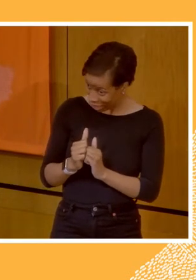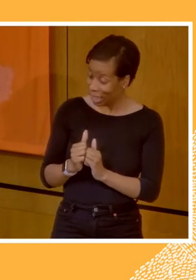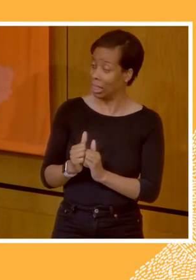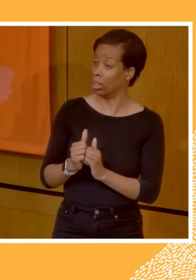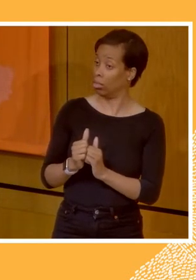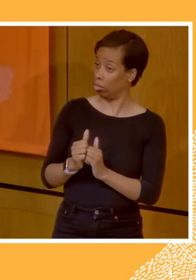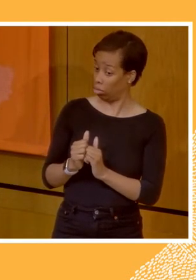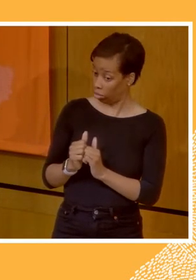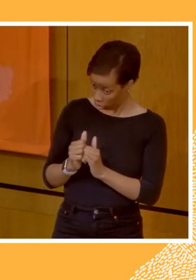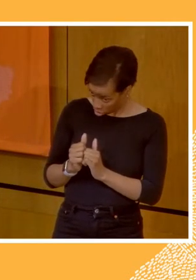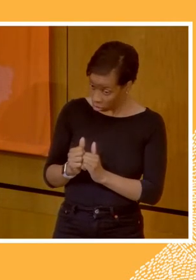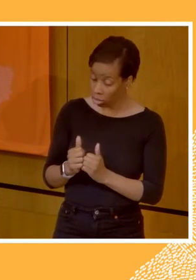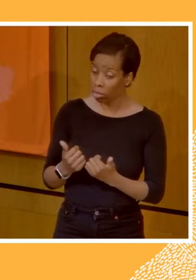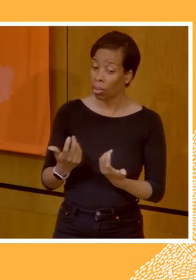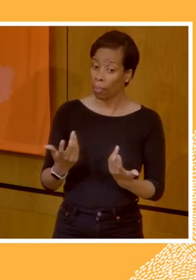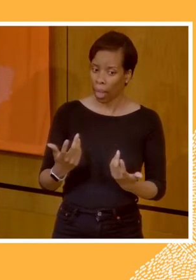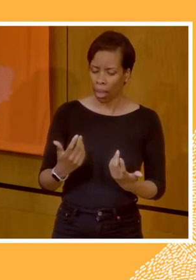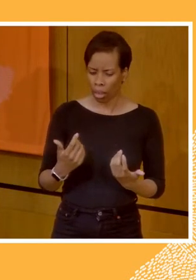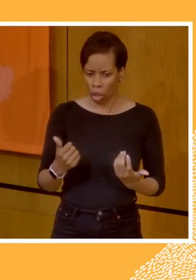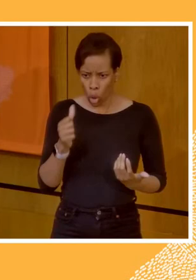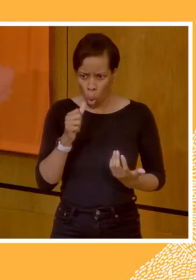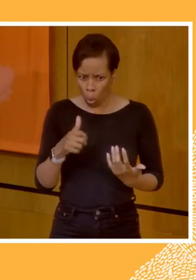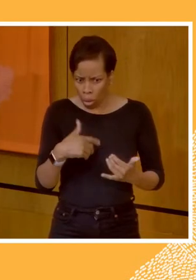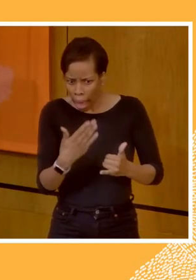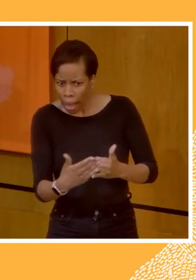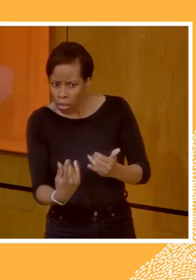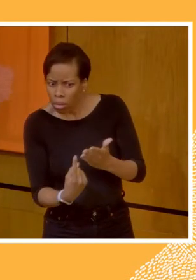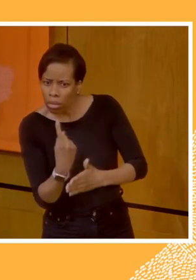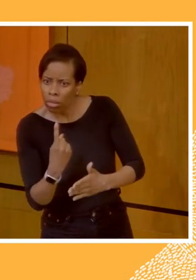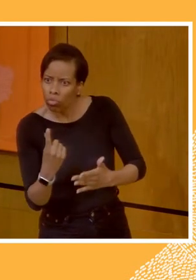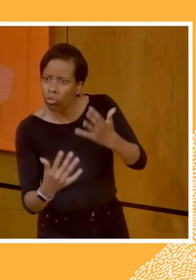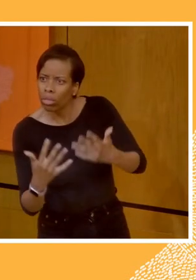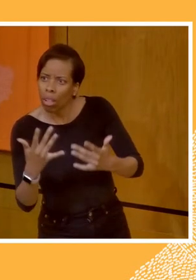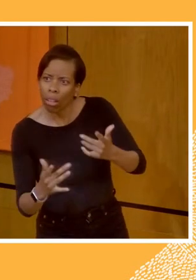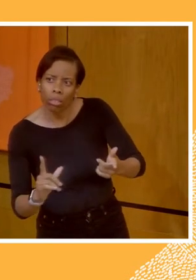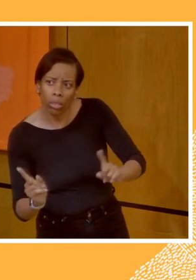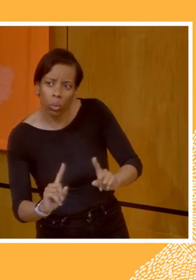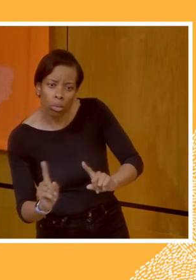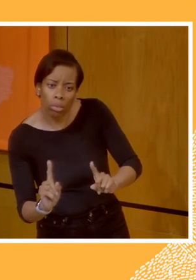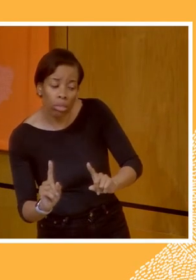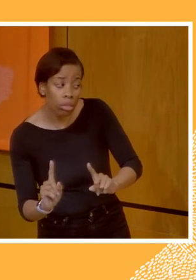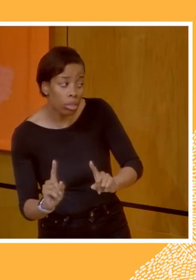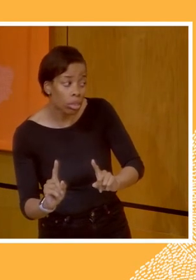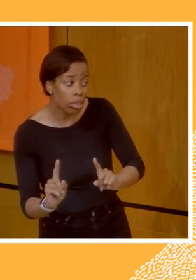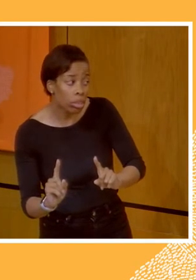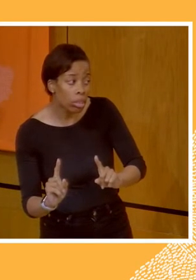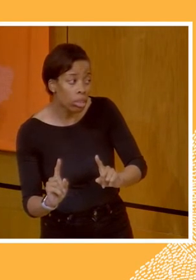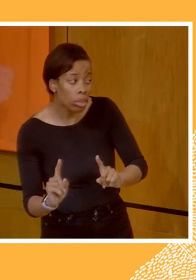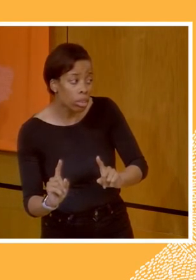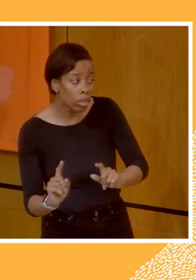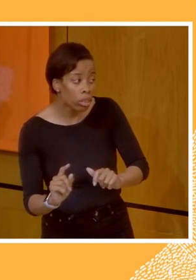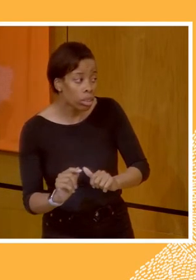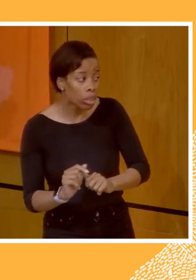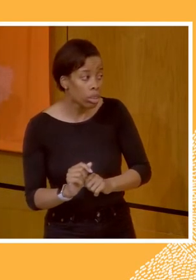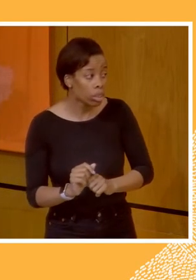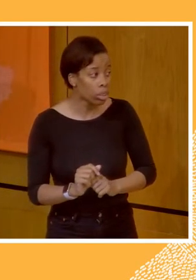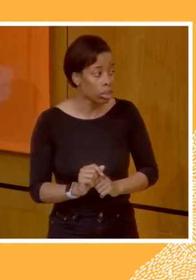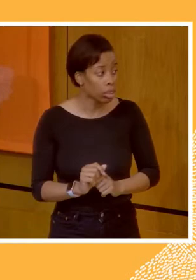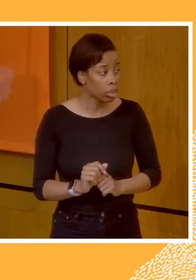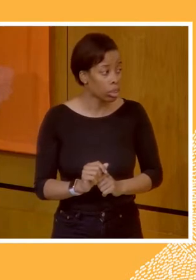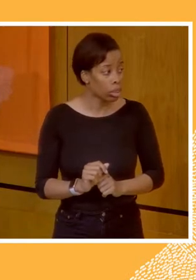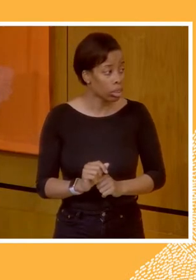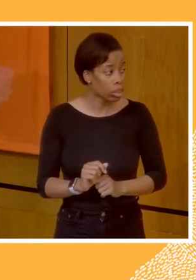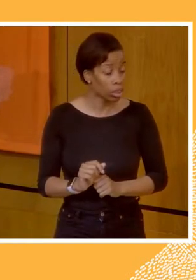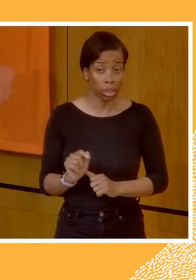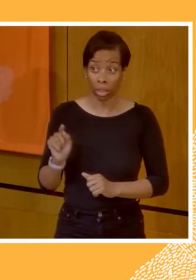how it was going to end. And it is from there when these people moved all the way from London to the